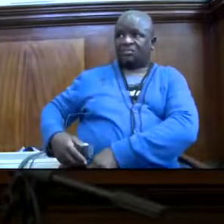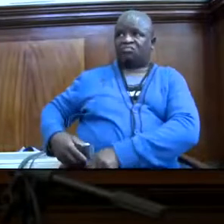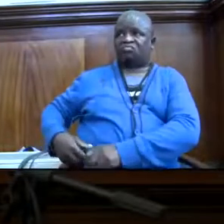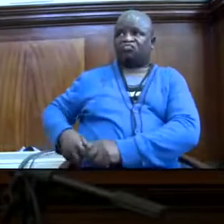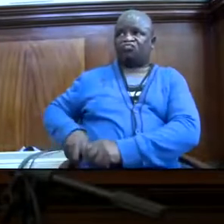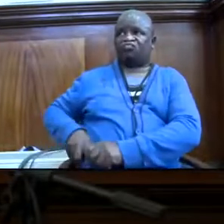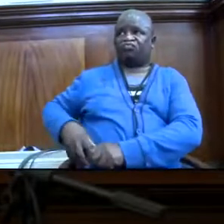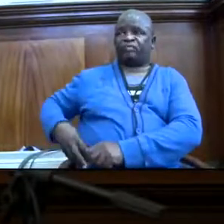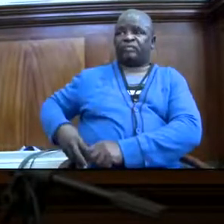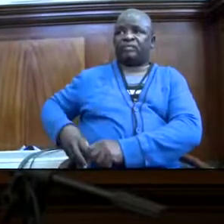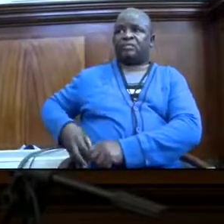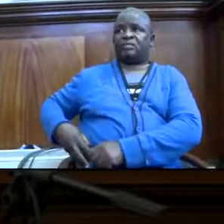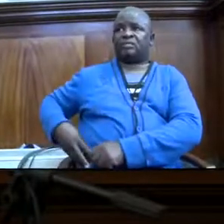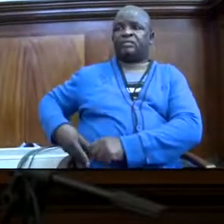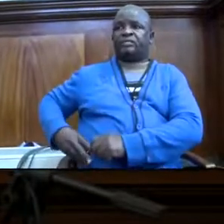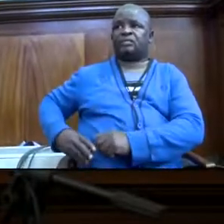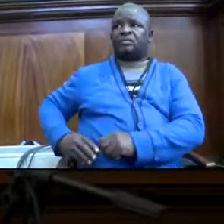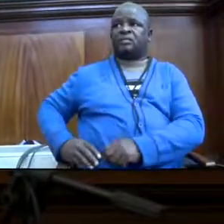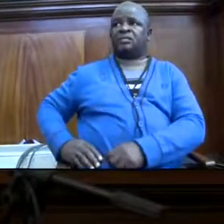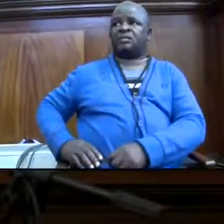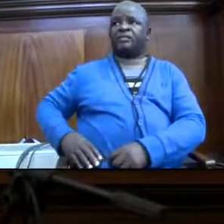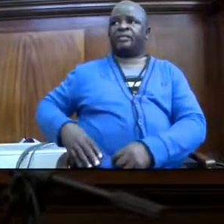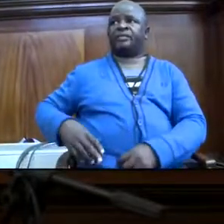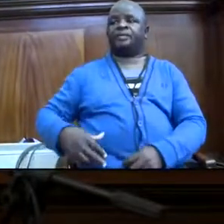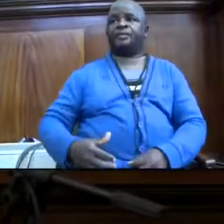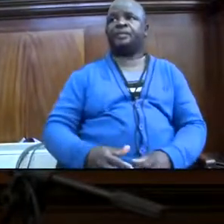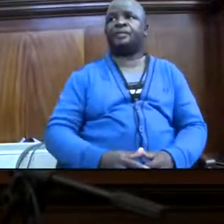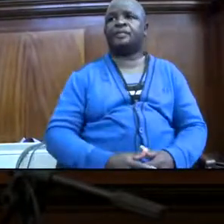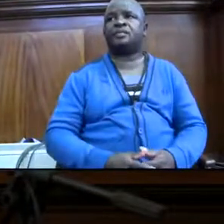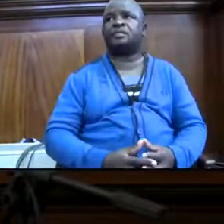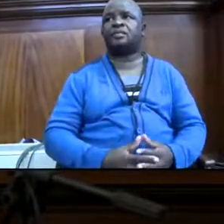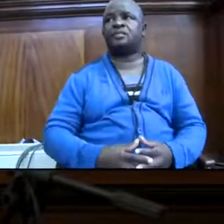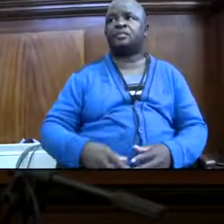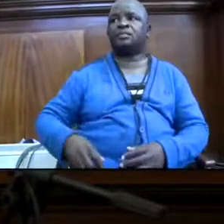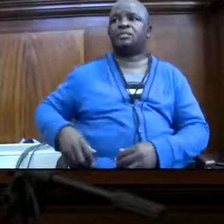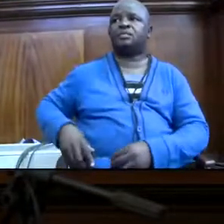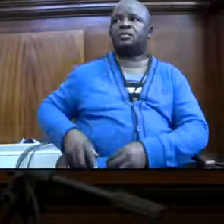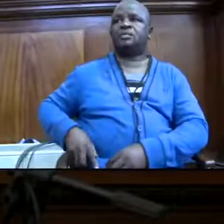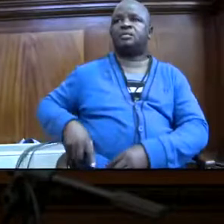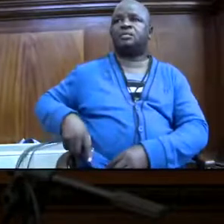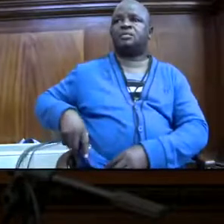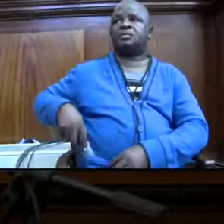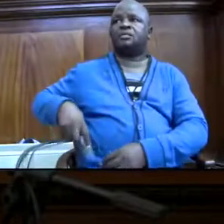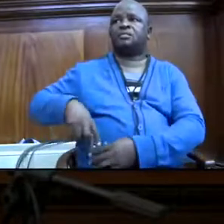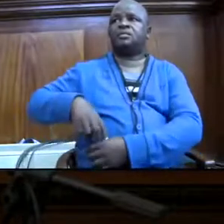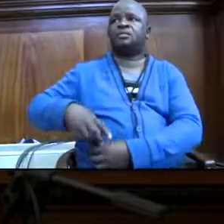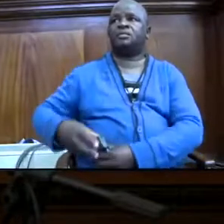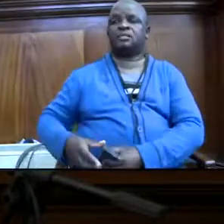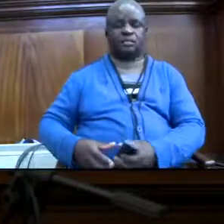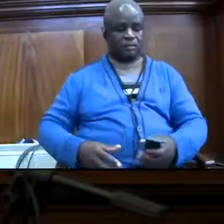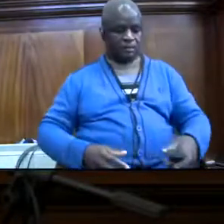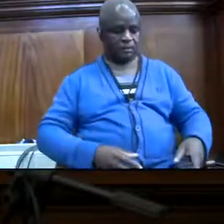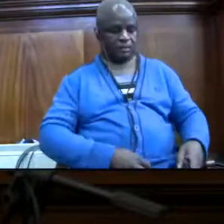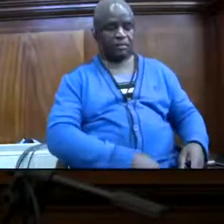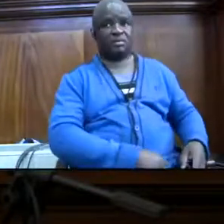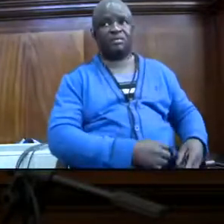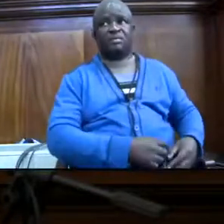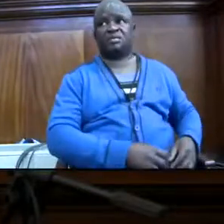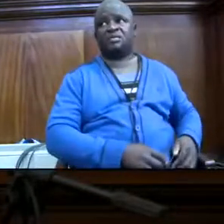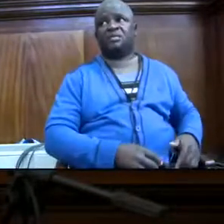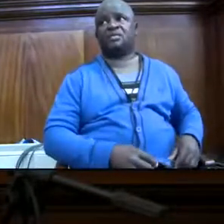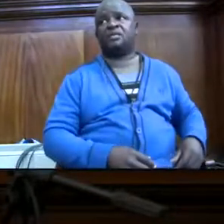to this provincial legislature its demands contained in the socio-economic